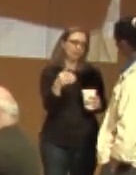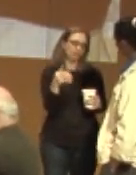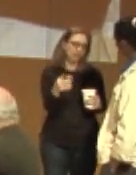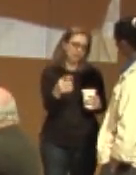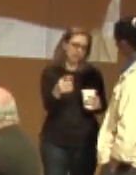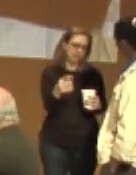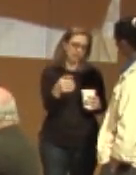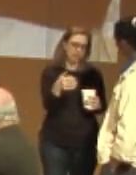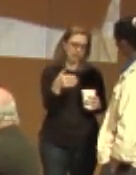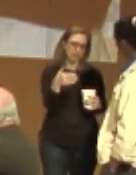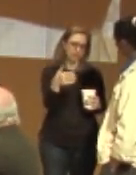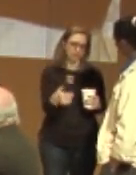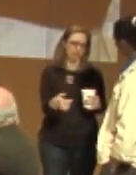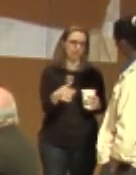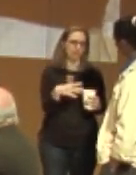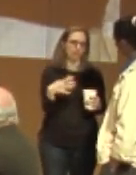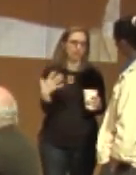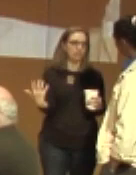still